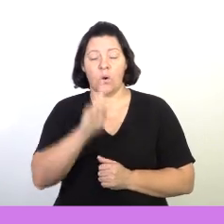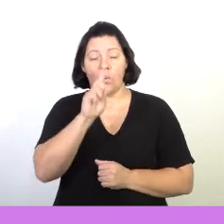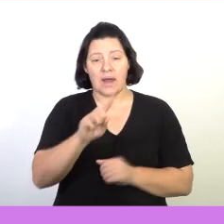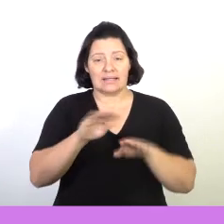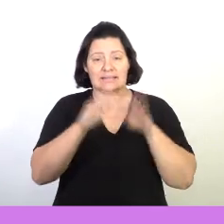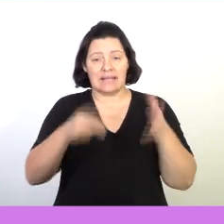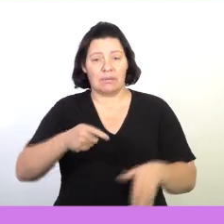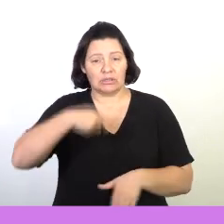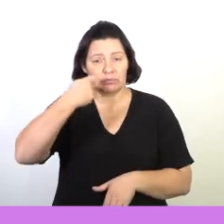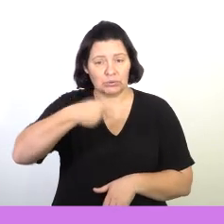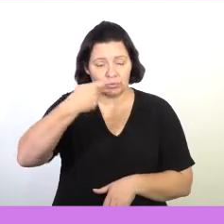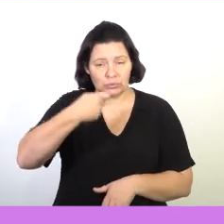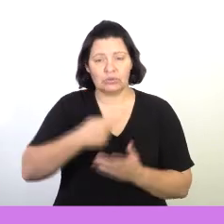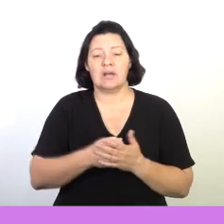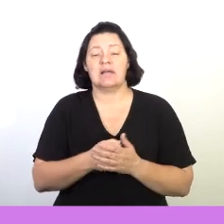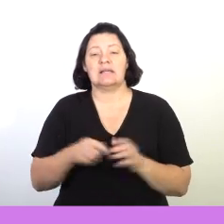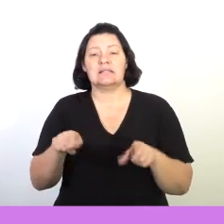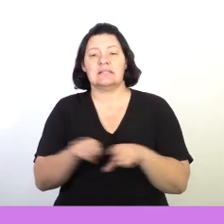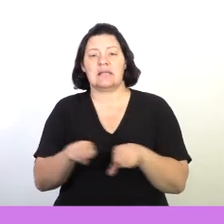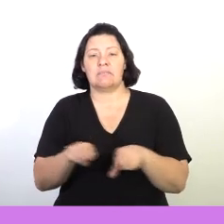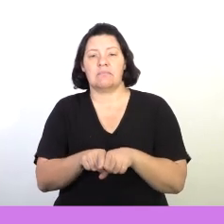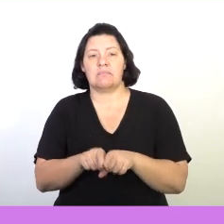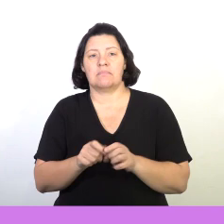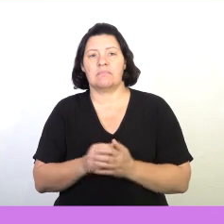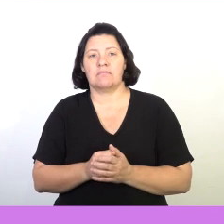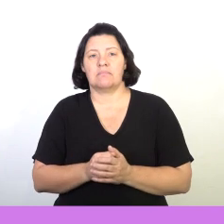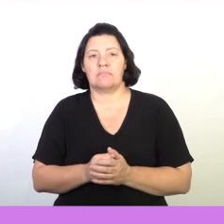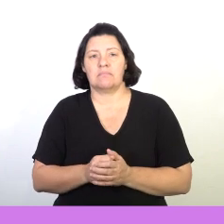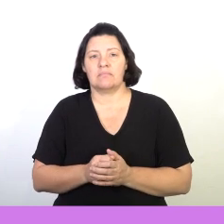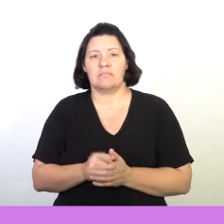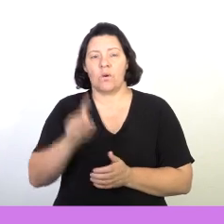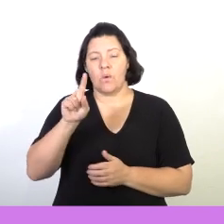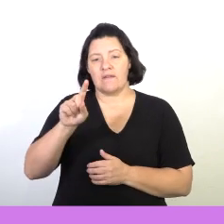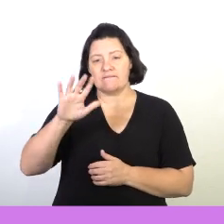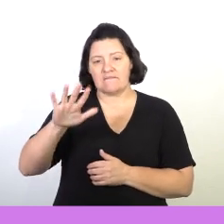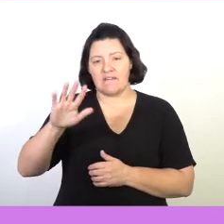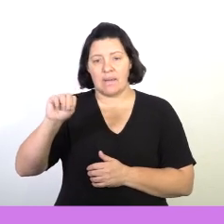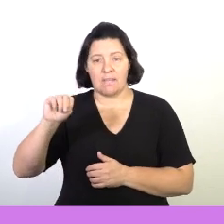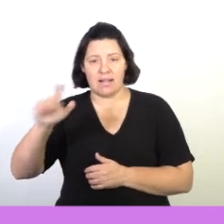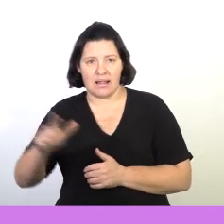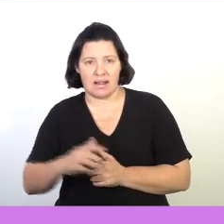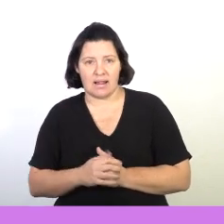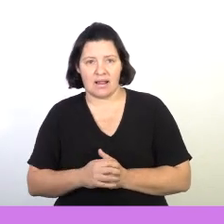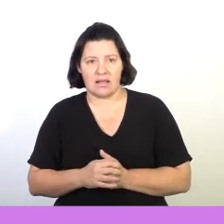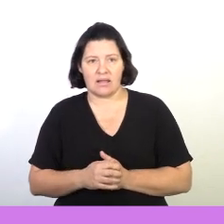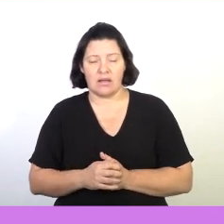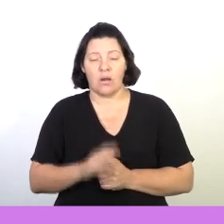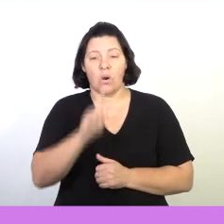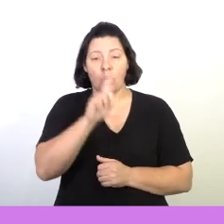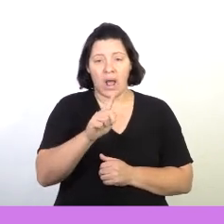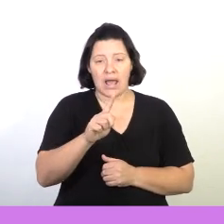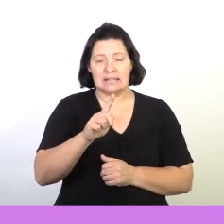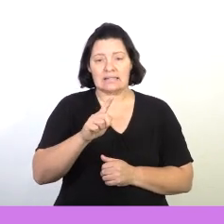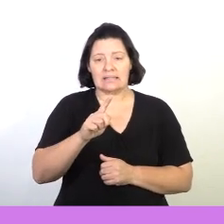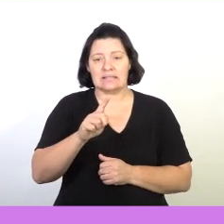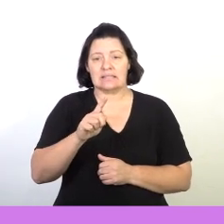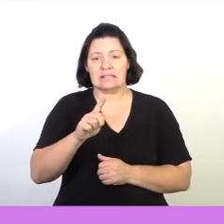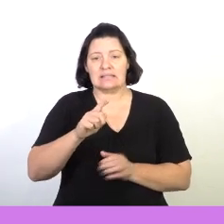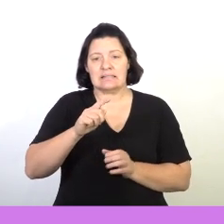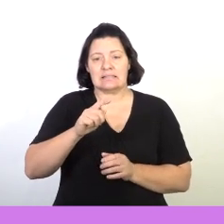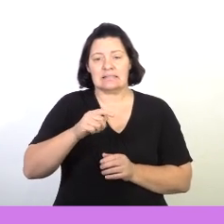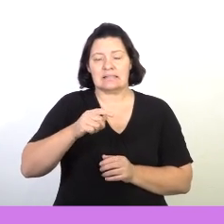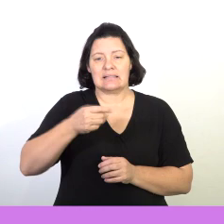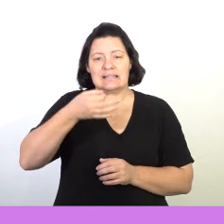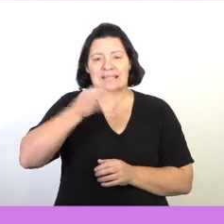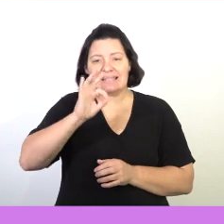milliliter. 1 tablespoon is equivalent to 15 milliliter, and 1 teaspoon